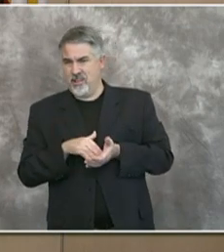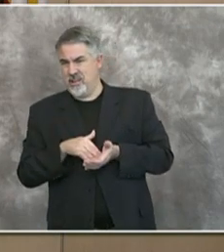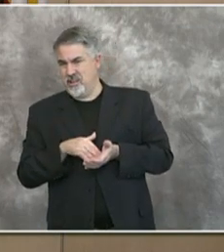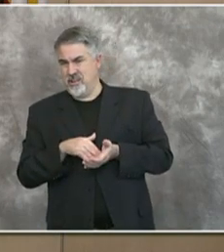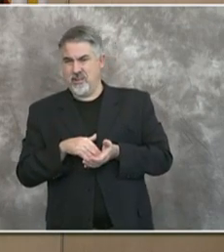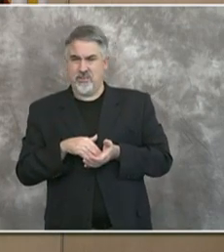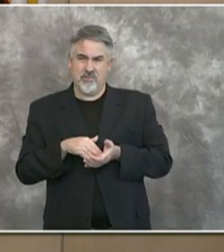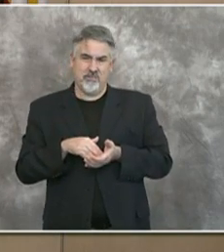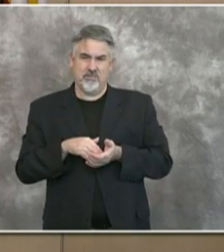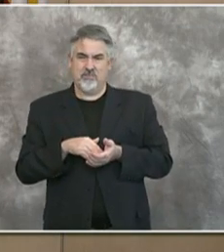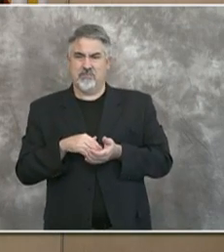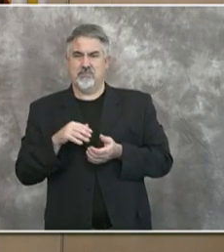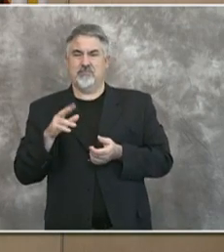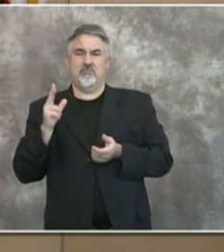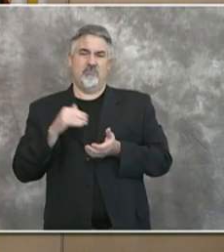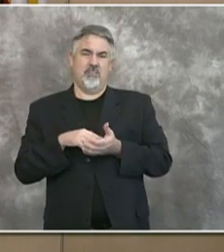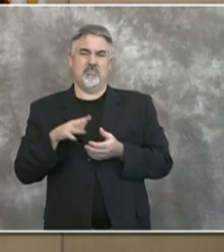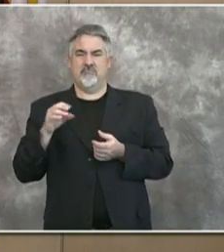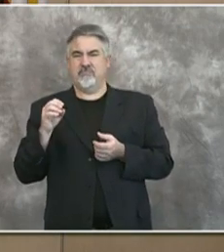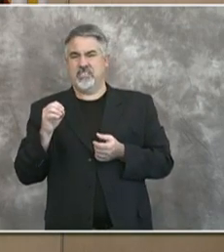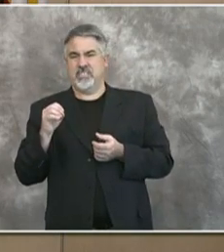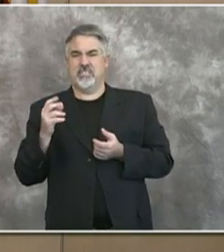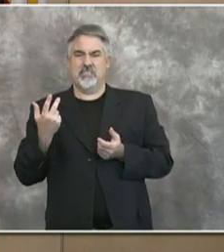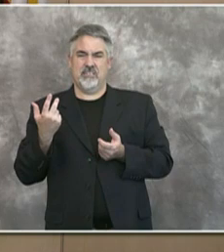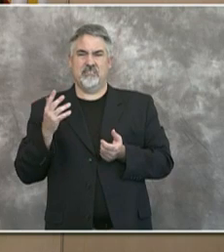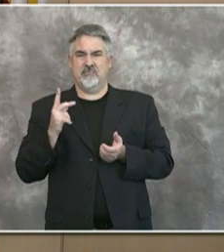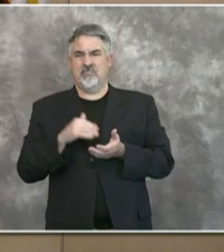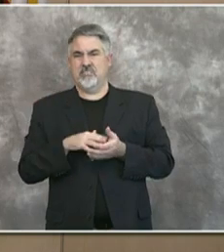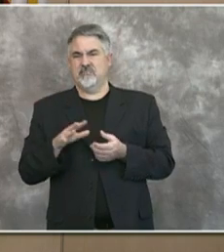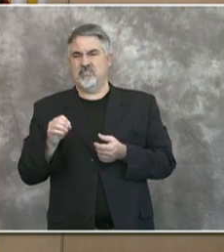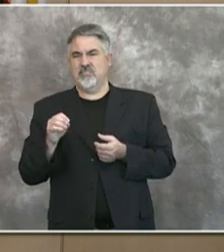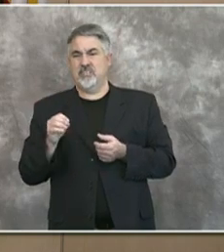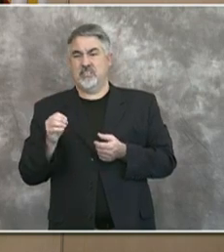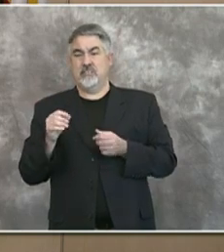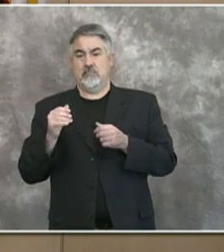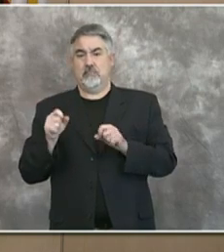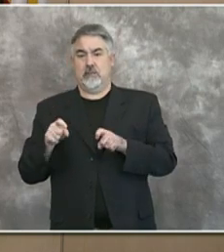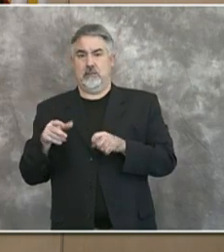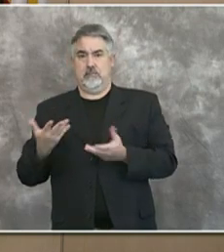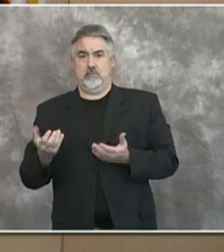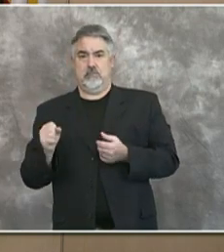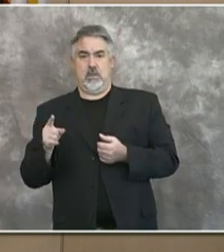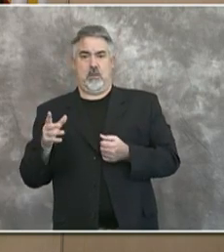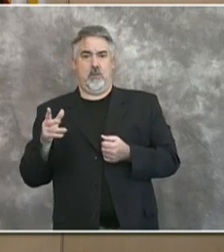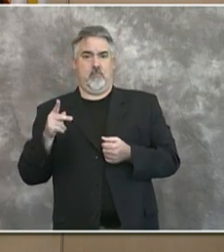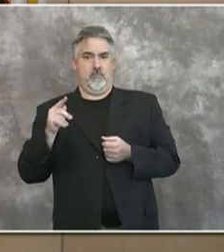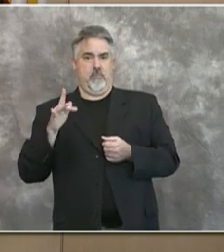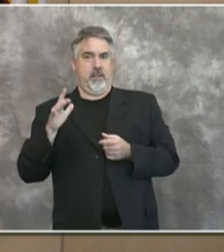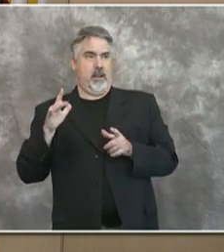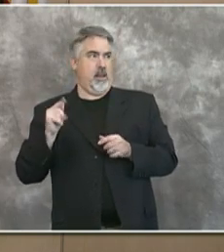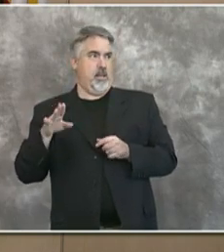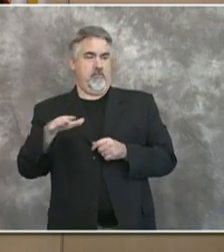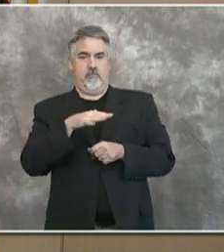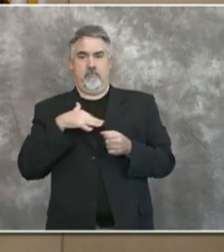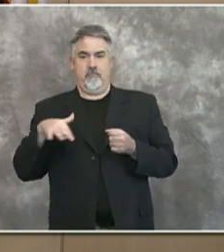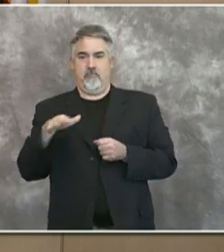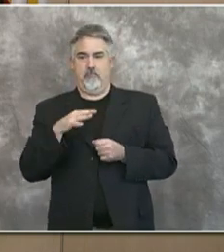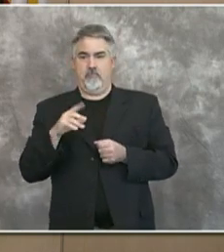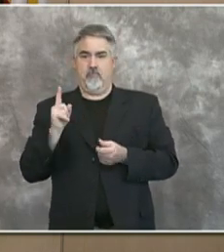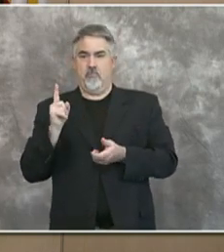3,058. We can test in the public health laboratory about 1,000 plus. We've